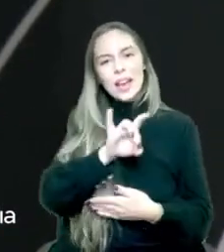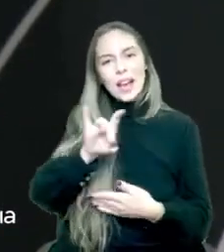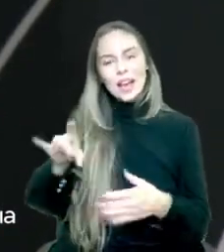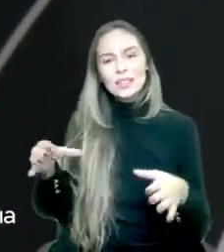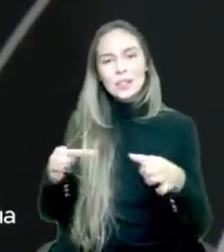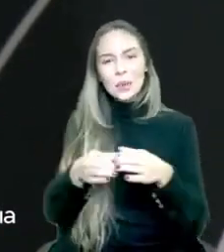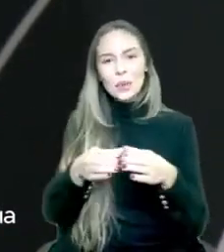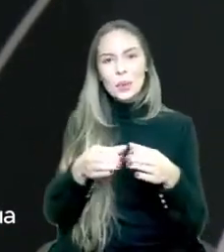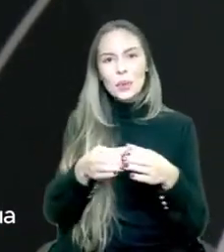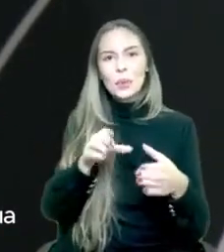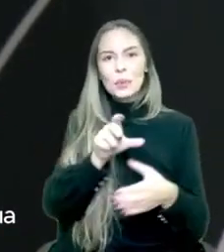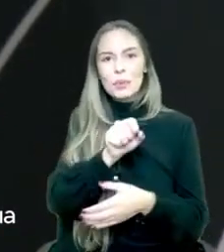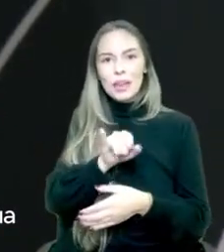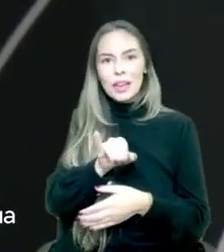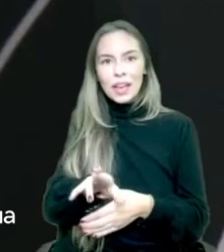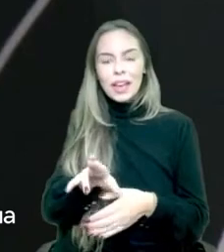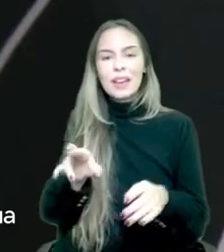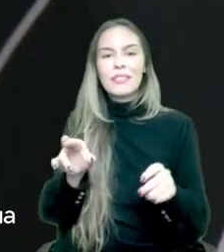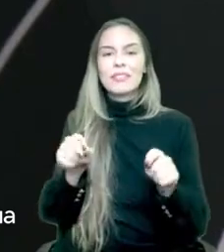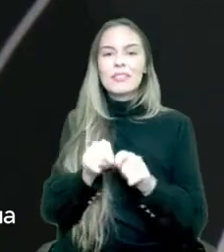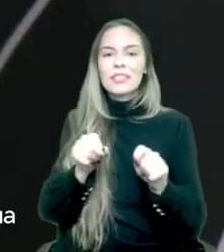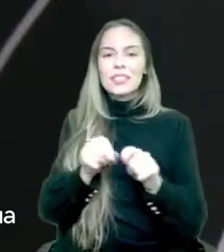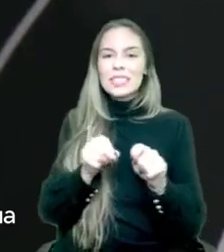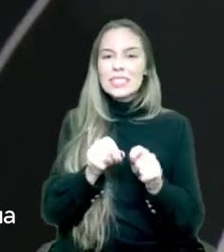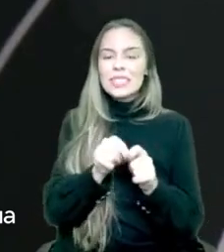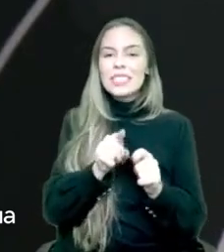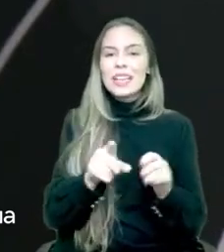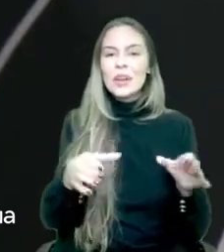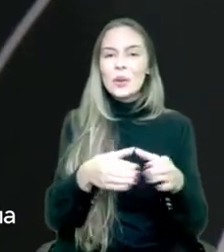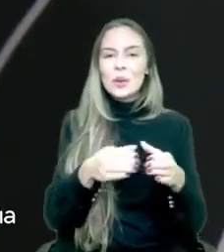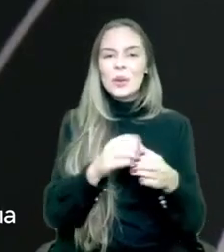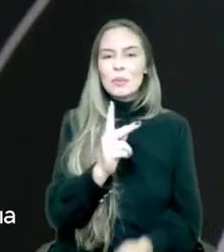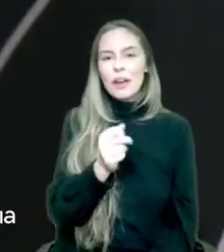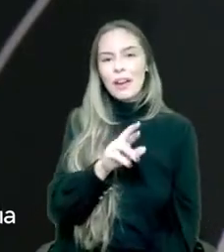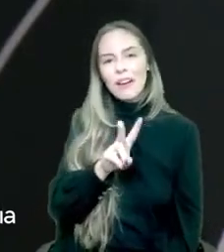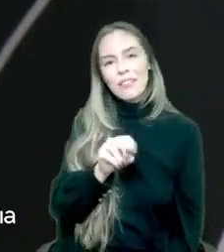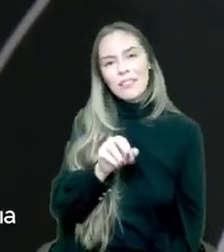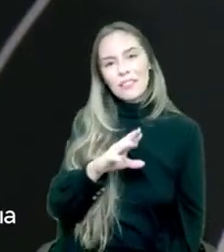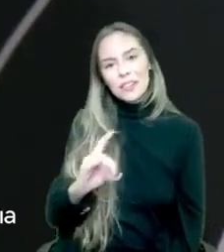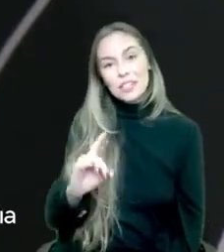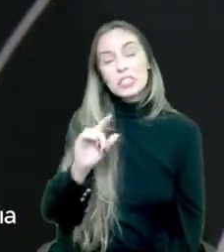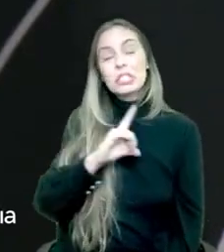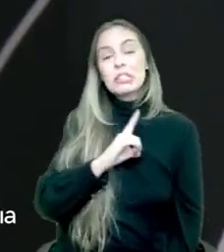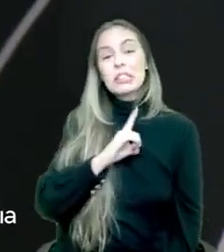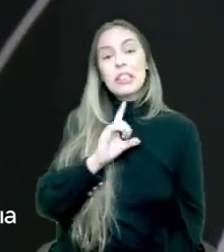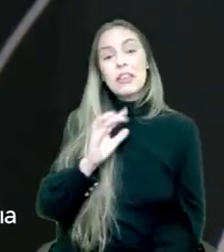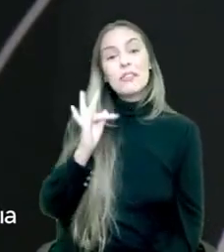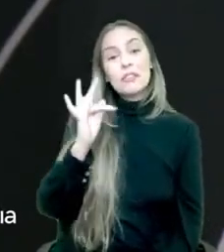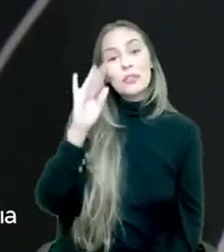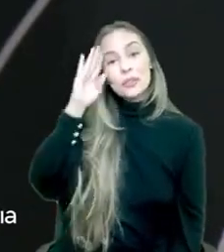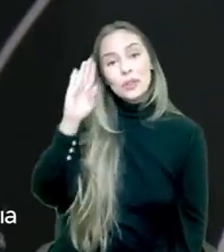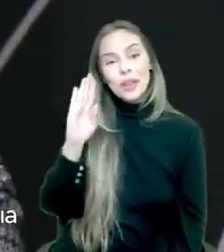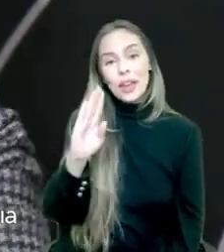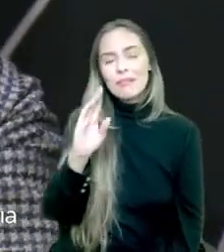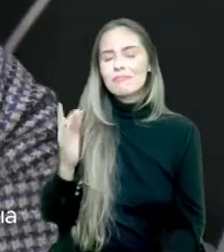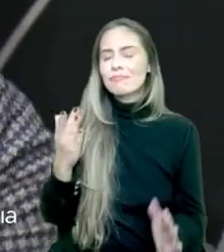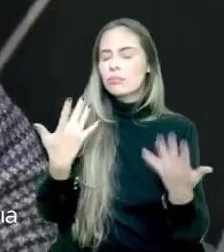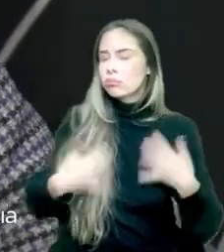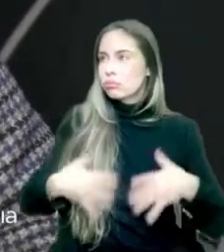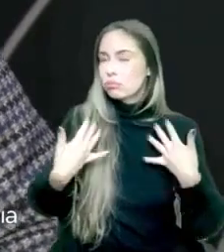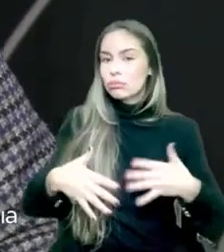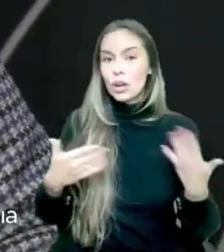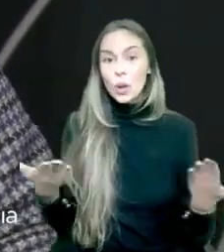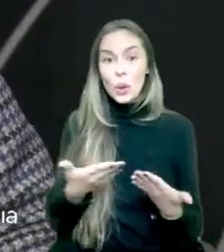at Harvard. The future ahead is super exciting. Today we heard from so many